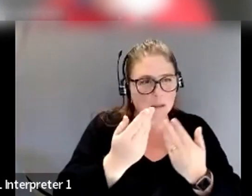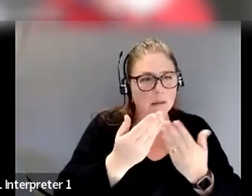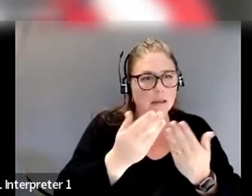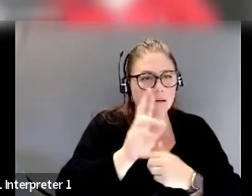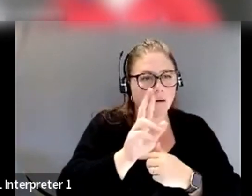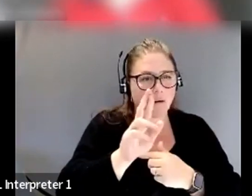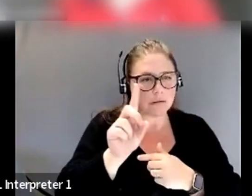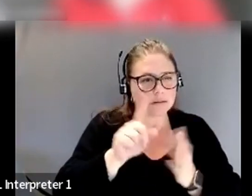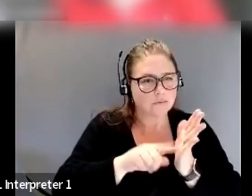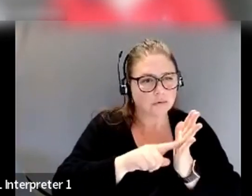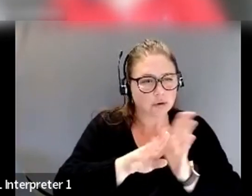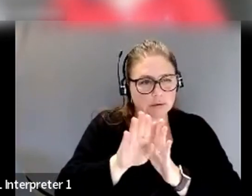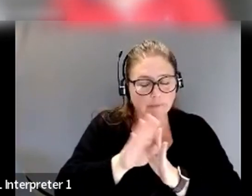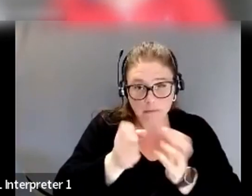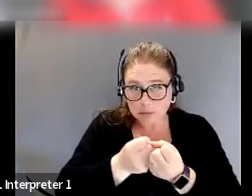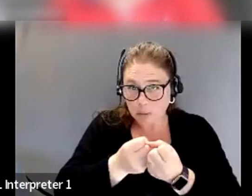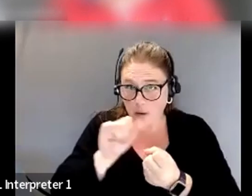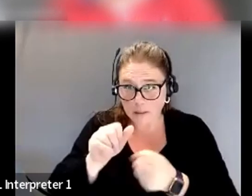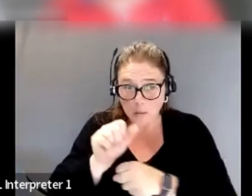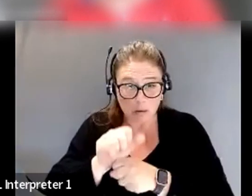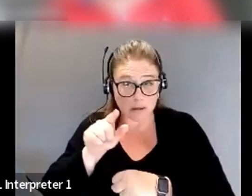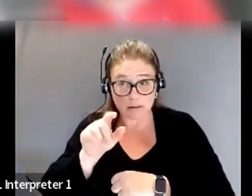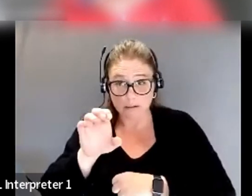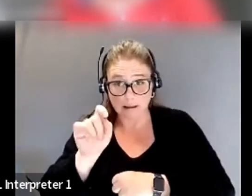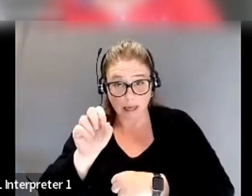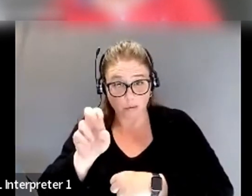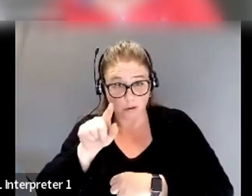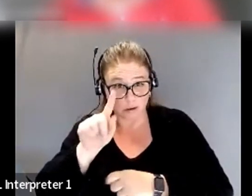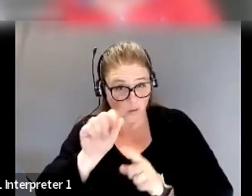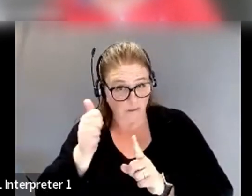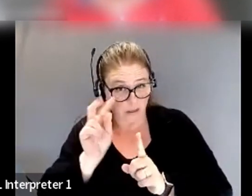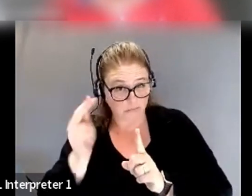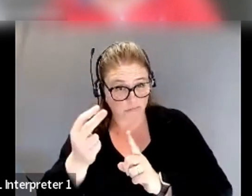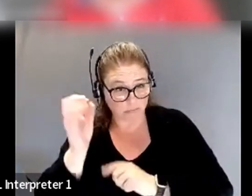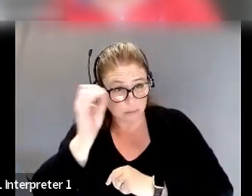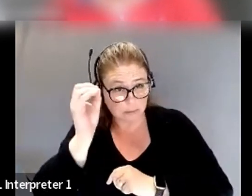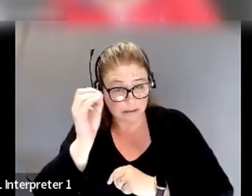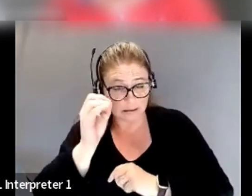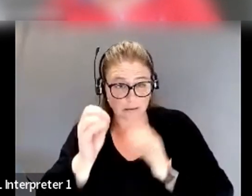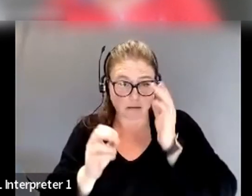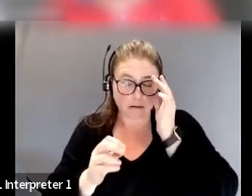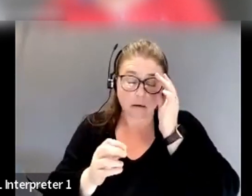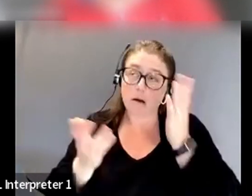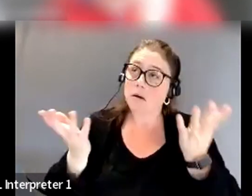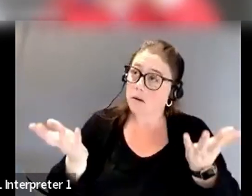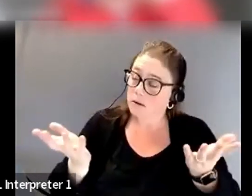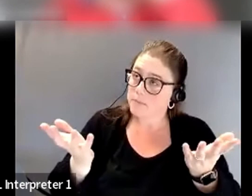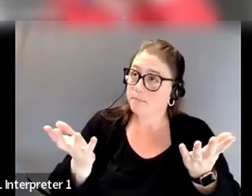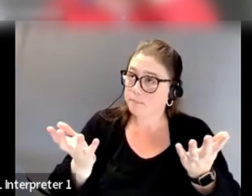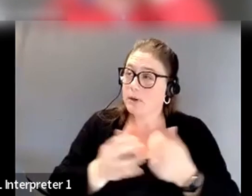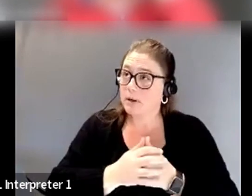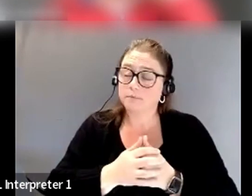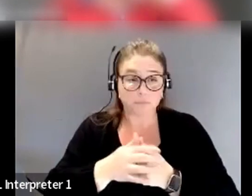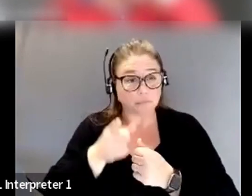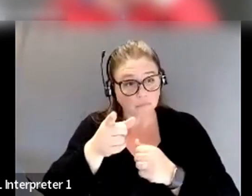with that work, but I don't know, Katherine, do you have any further insight? Yeah, you definitely can leverage it to say